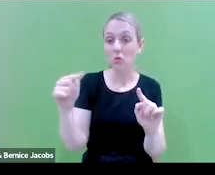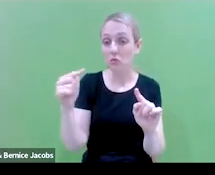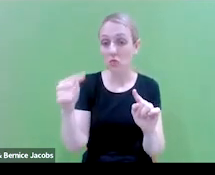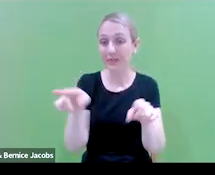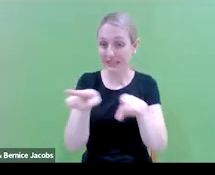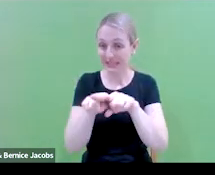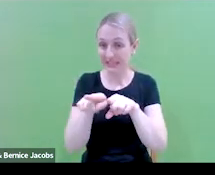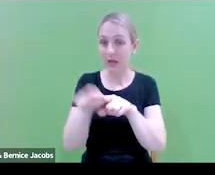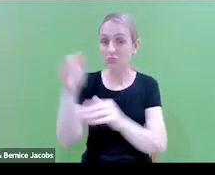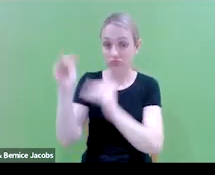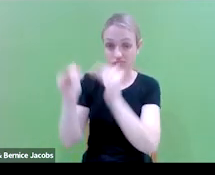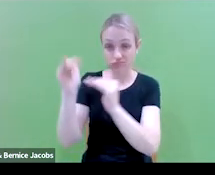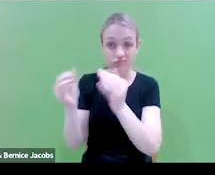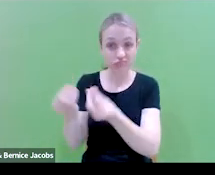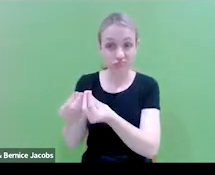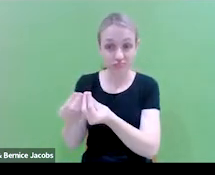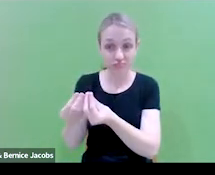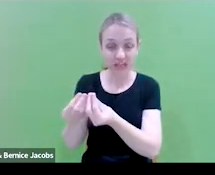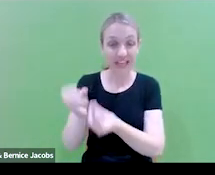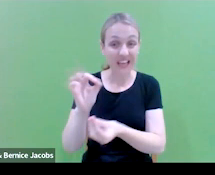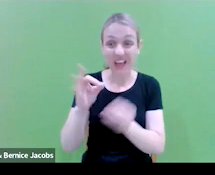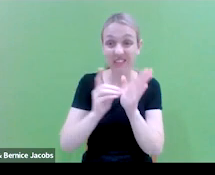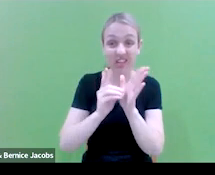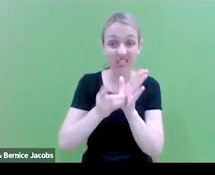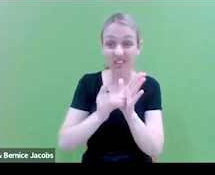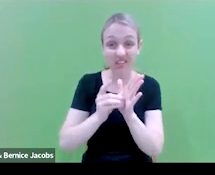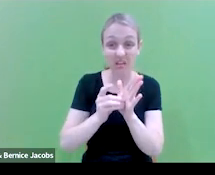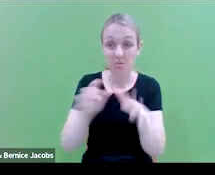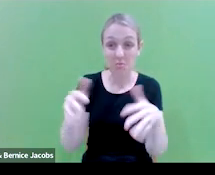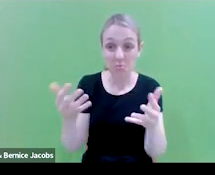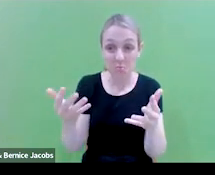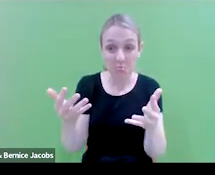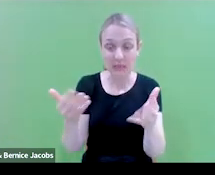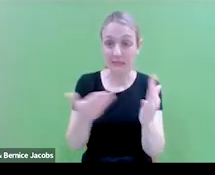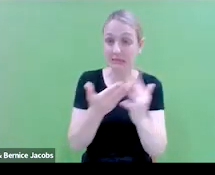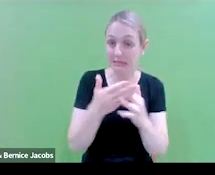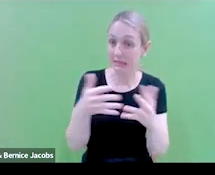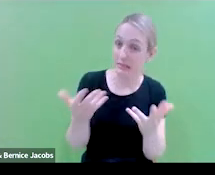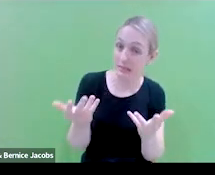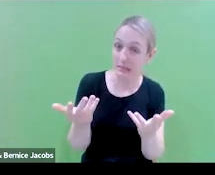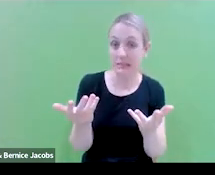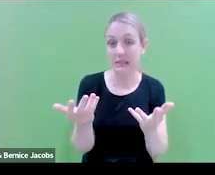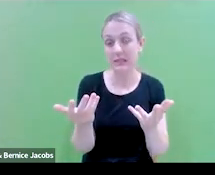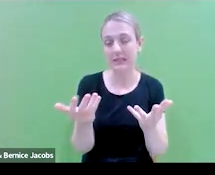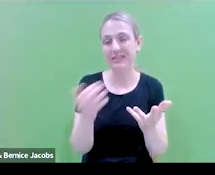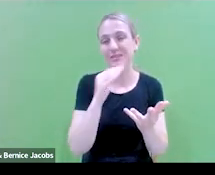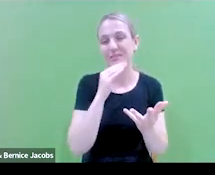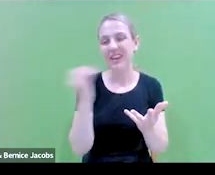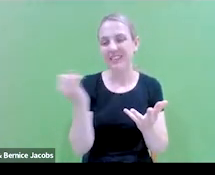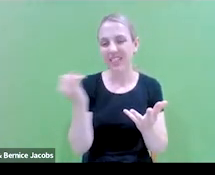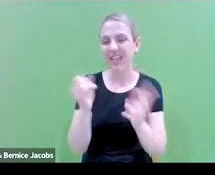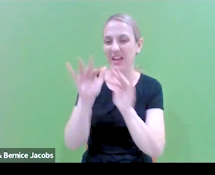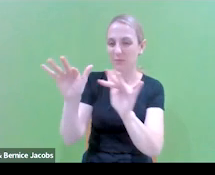infrastructure, if not designed correctly or to be accessible, actually becomes a disabling